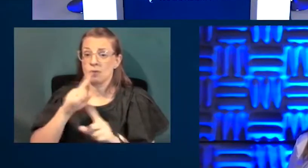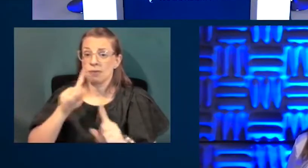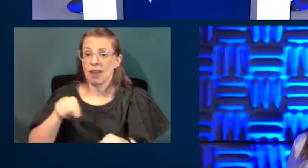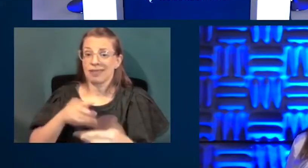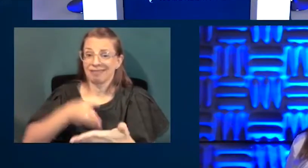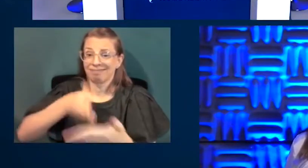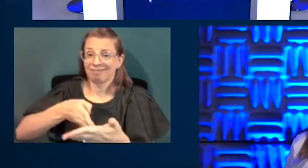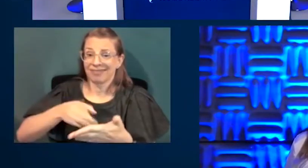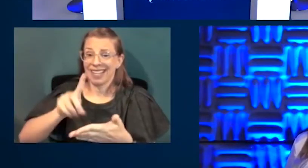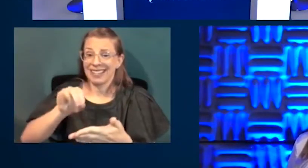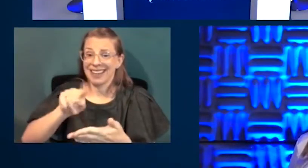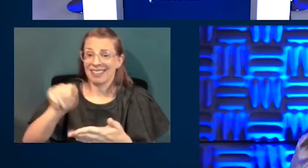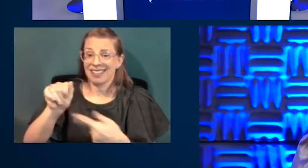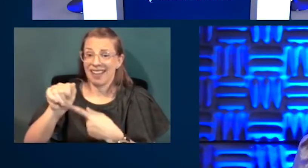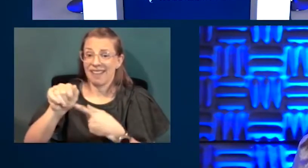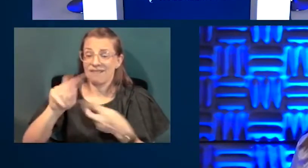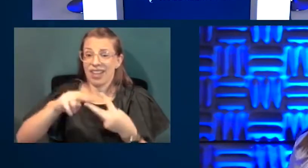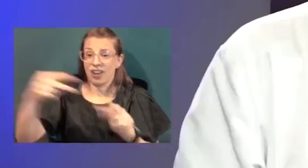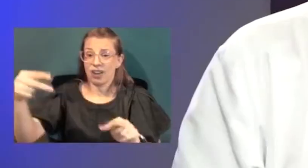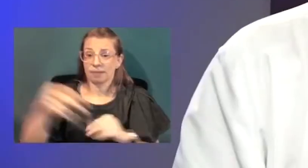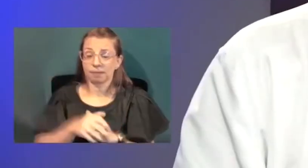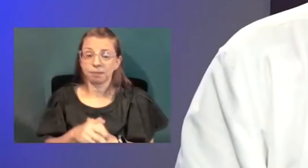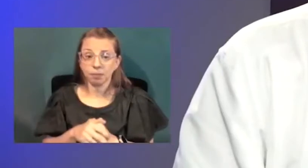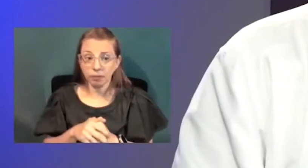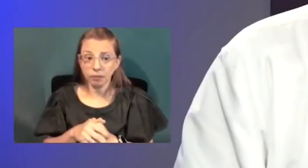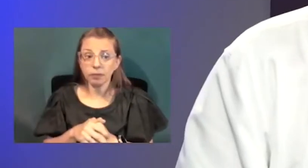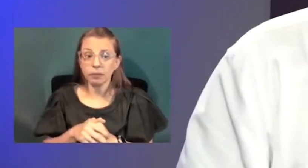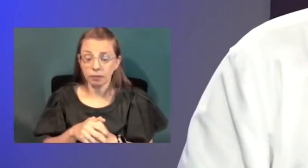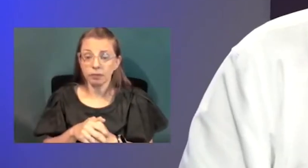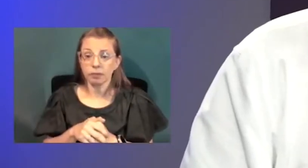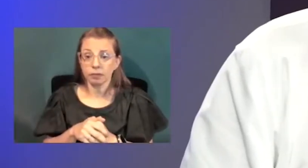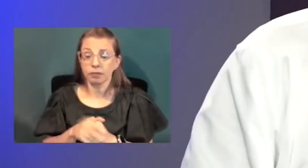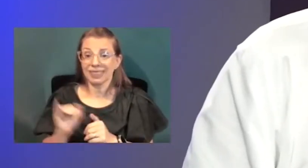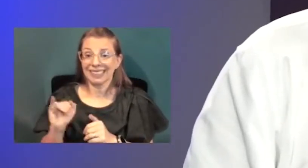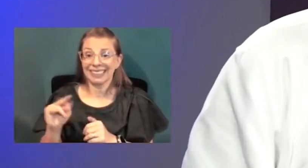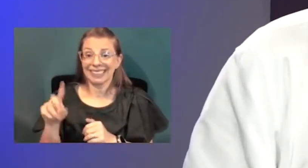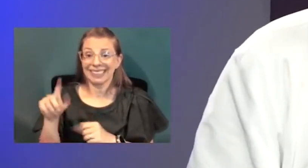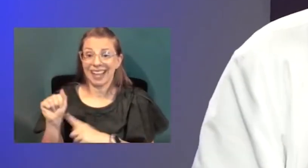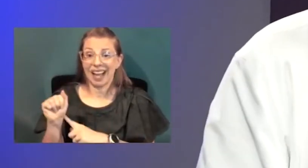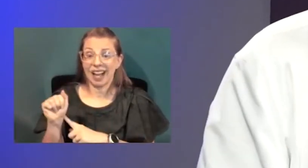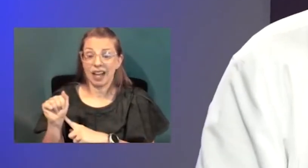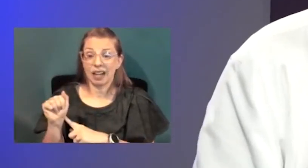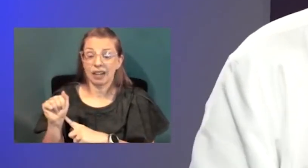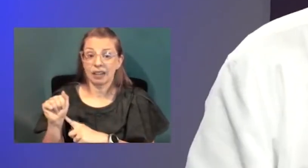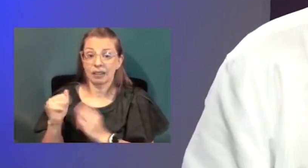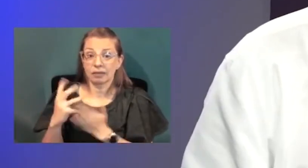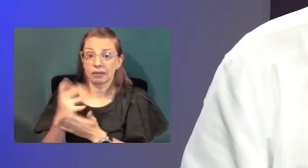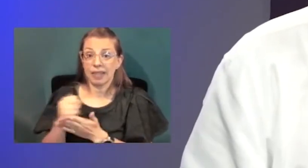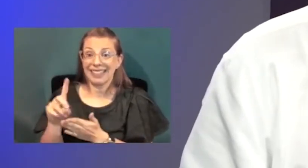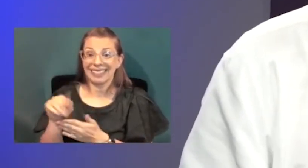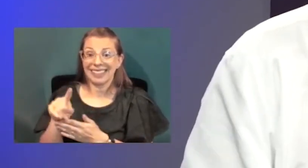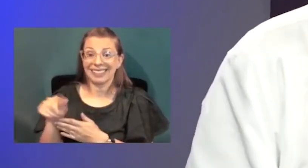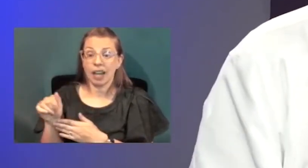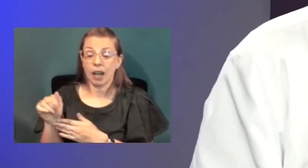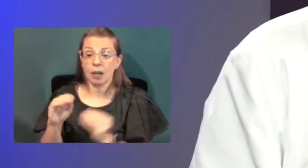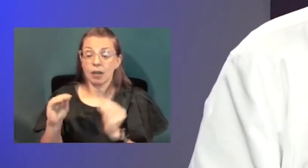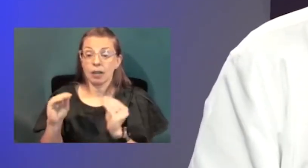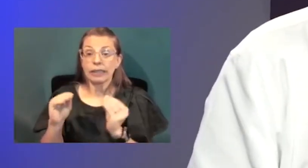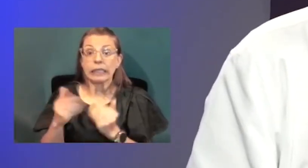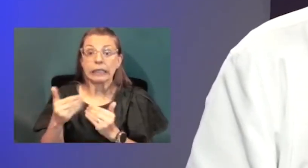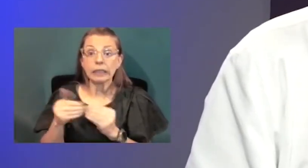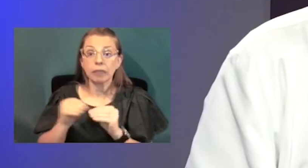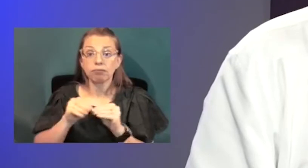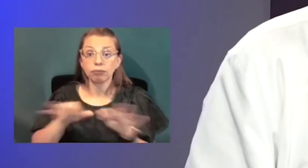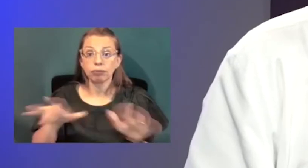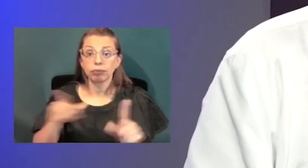look great. I think the data is beginning to come out, even within India and other places, that the Delta variant is clearly more transmissible. It's